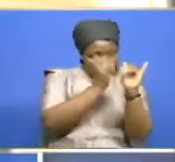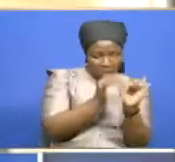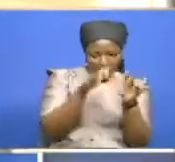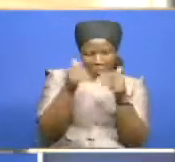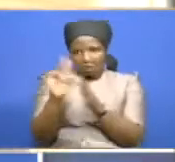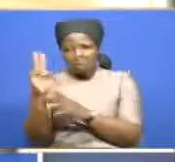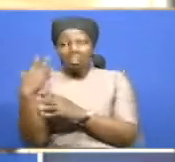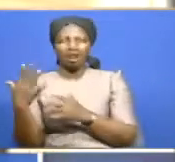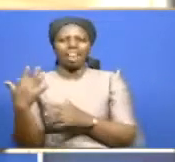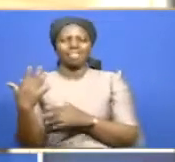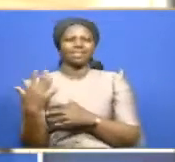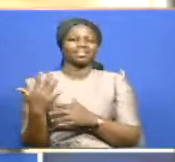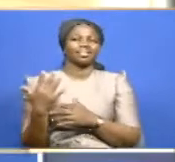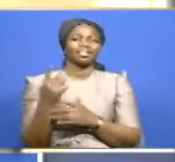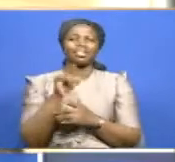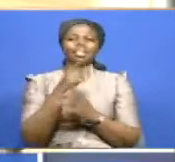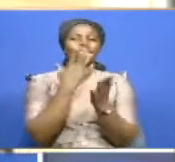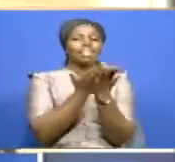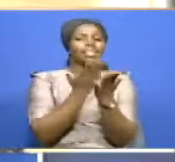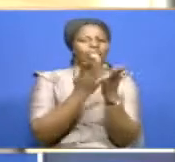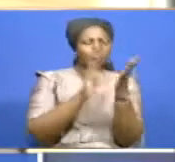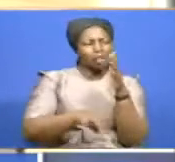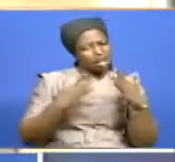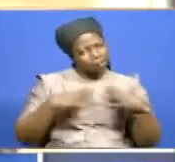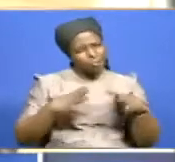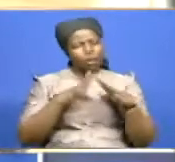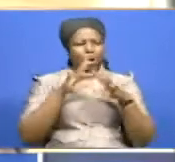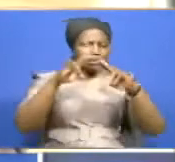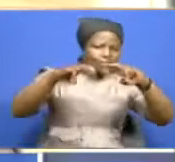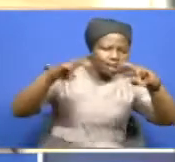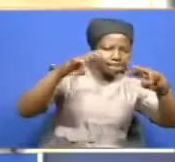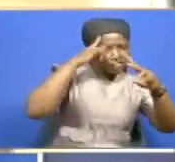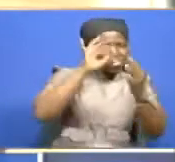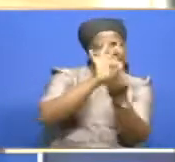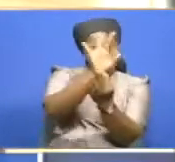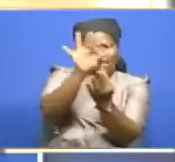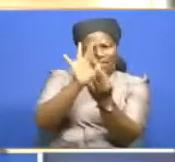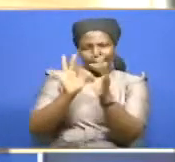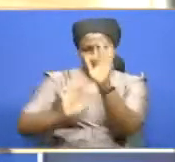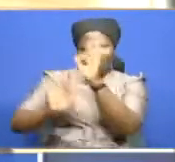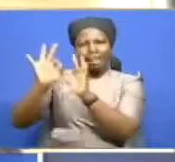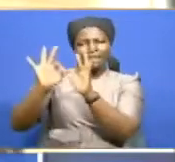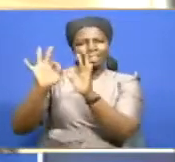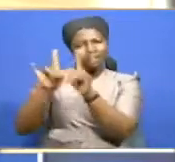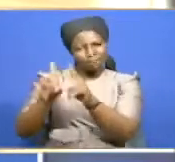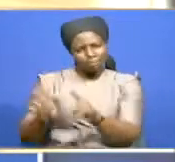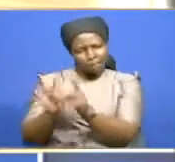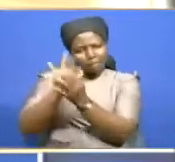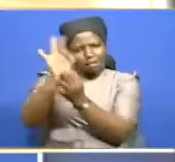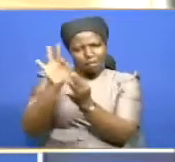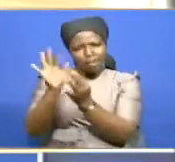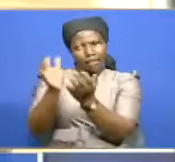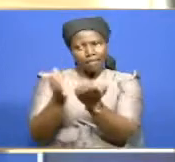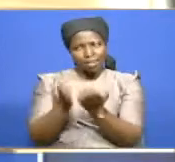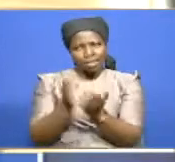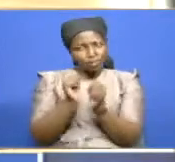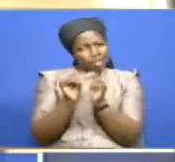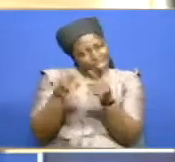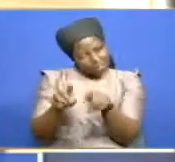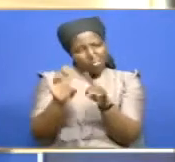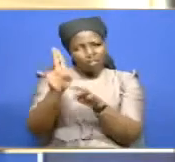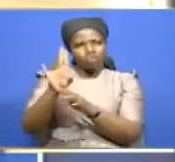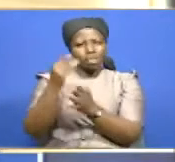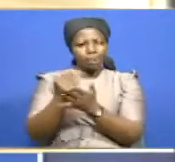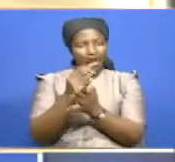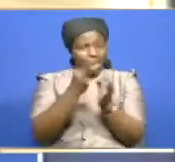it's secondhand. And what this suggests to us is that people are looking for specific styles or very specific needs on which they spend the money. If you look at the